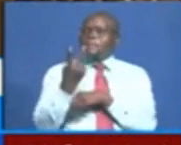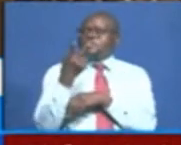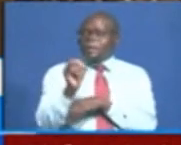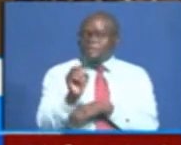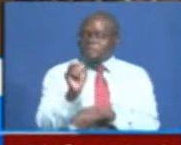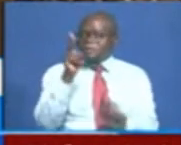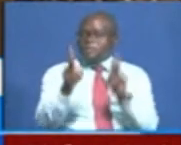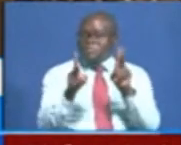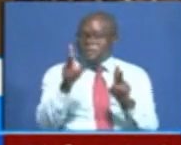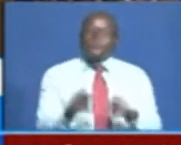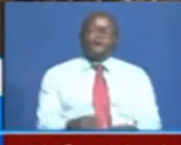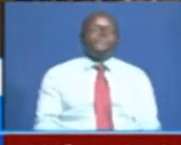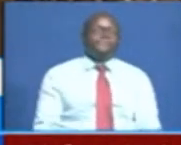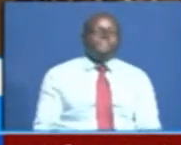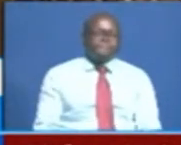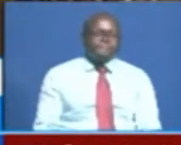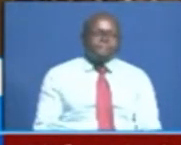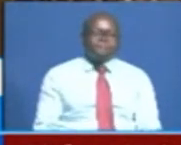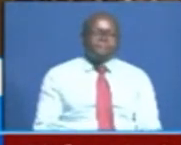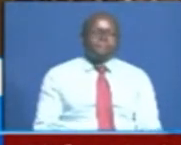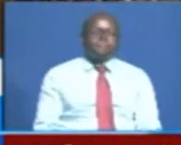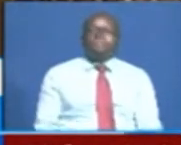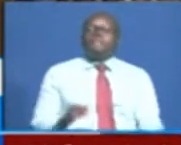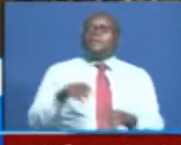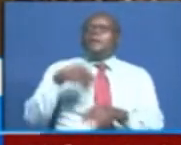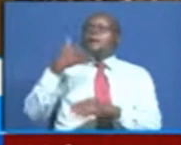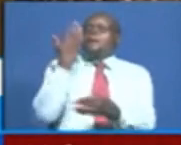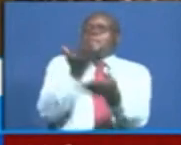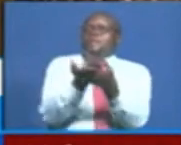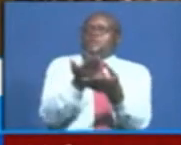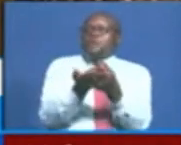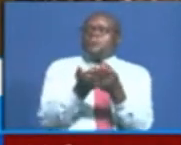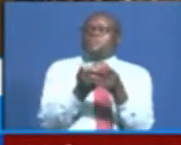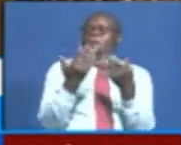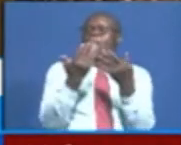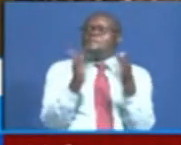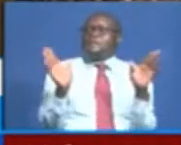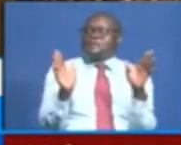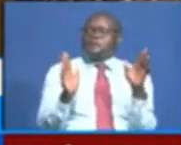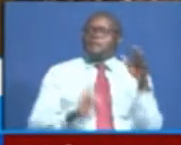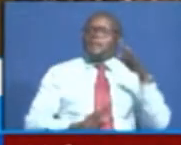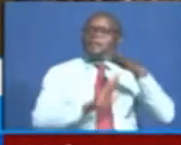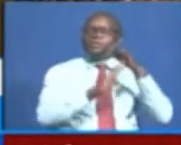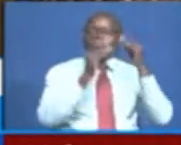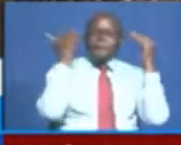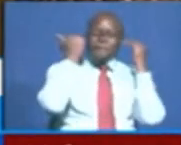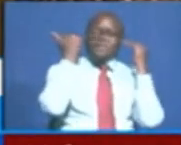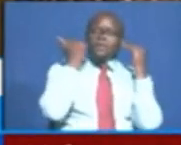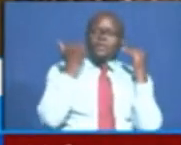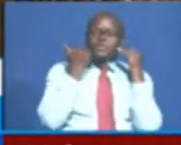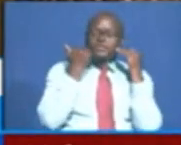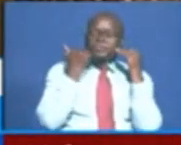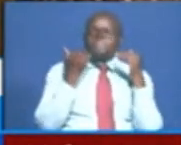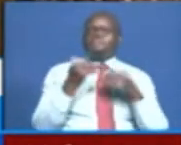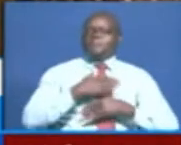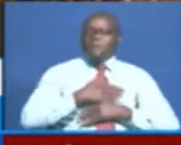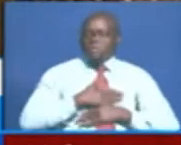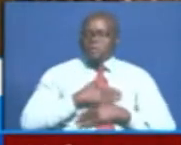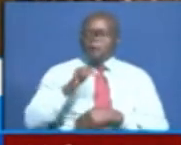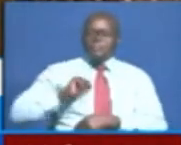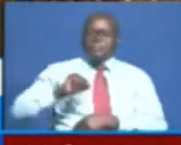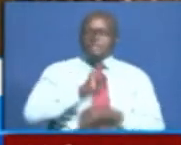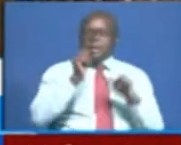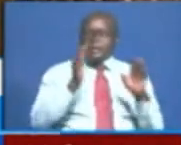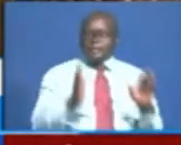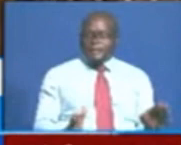2022 and the subsequent petition filed and concluded at the Supreme Court. Distinguished senators,